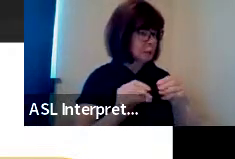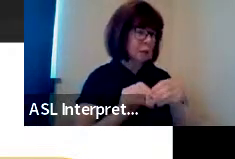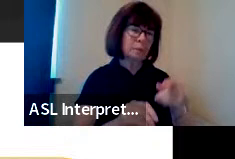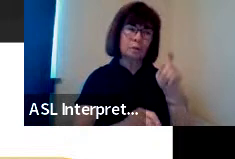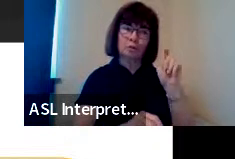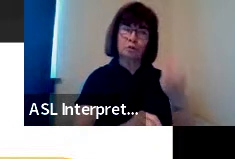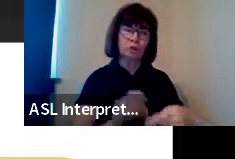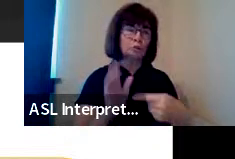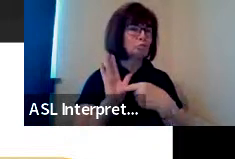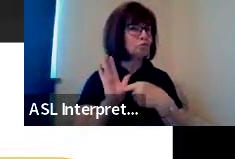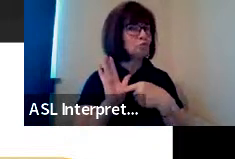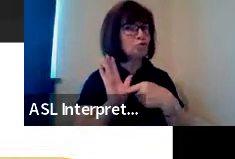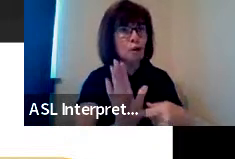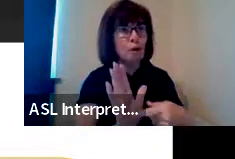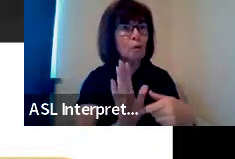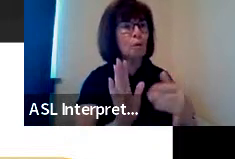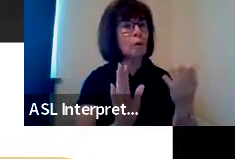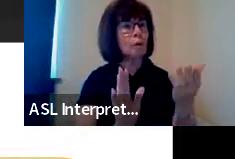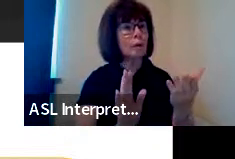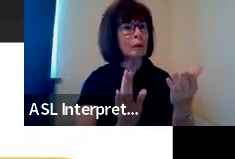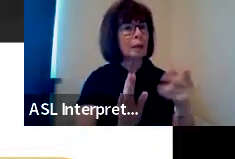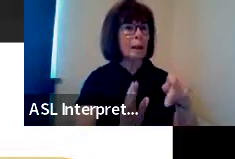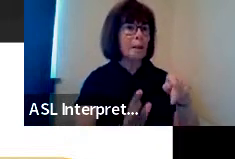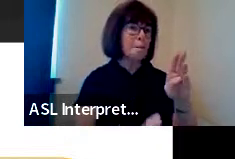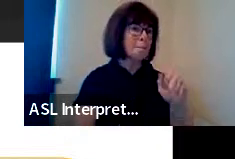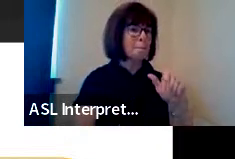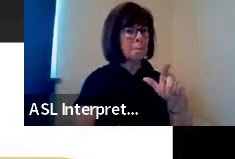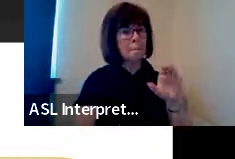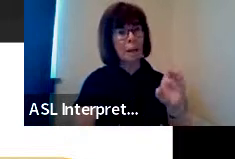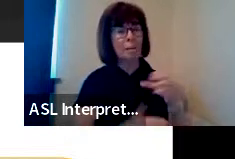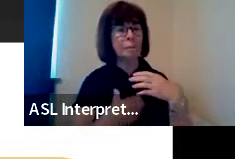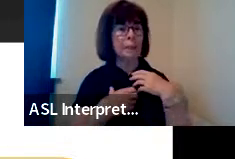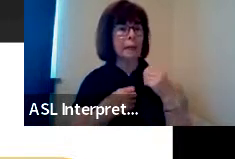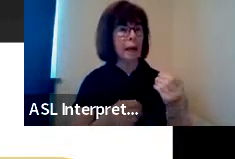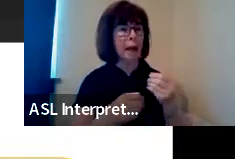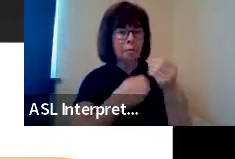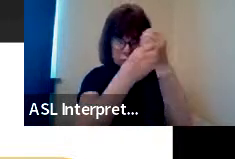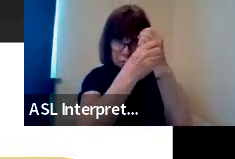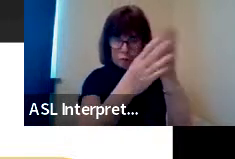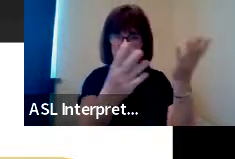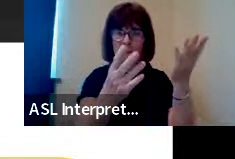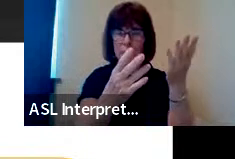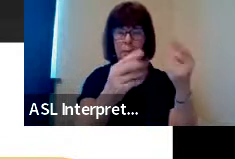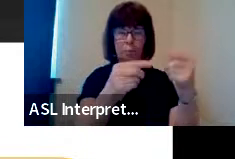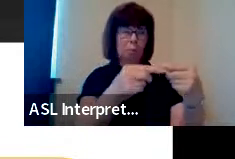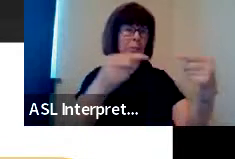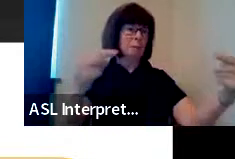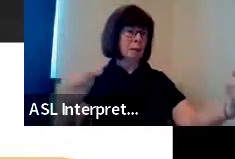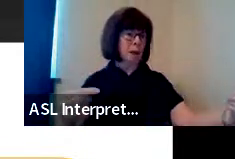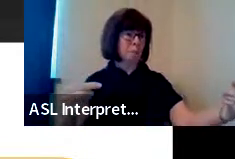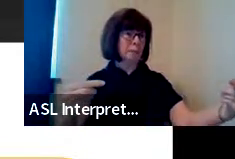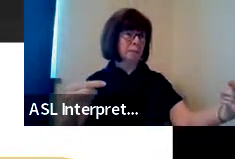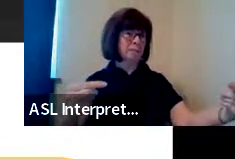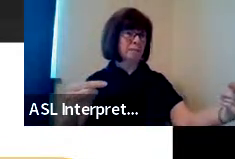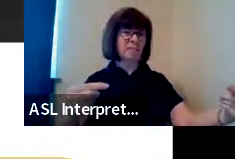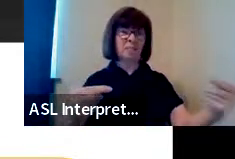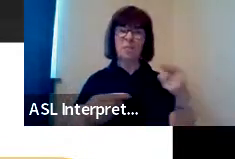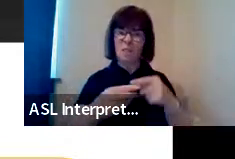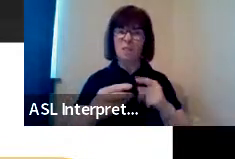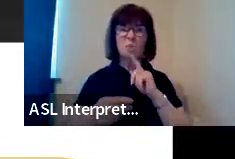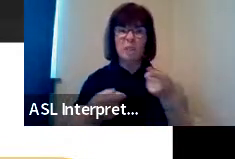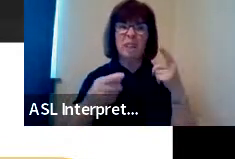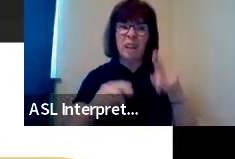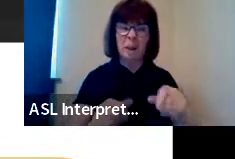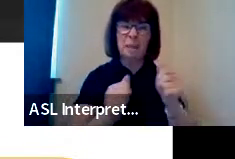that public health messaging is contrary to what the virus is doing, right?